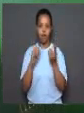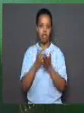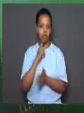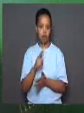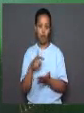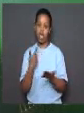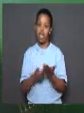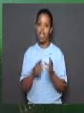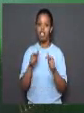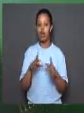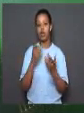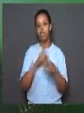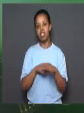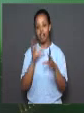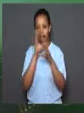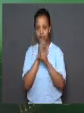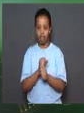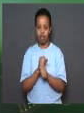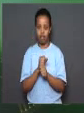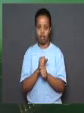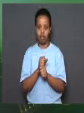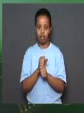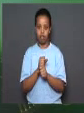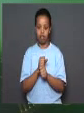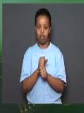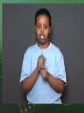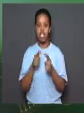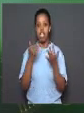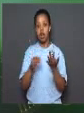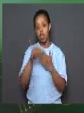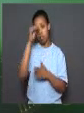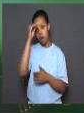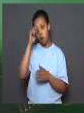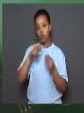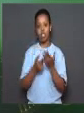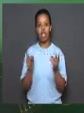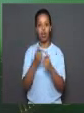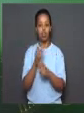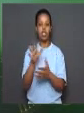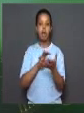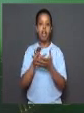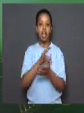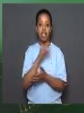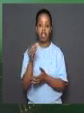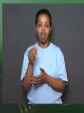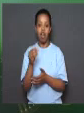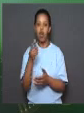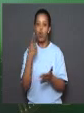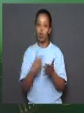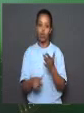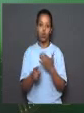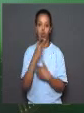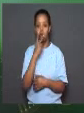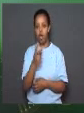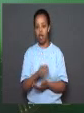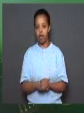to the end of the lesson. We have learned about crossbreeding and its advantages.